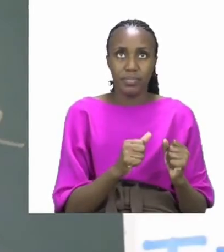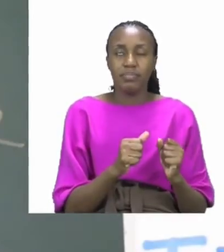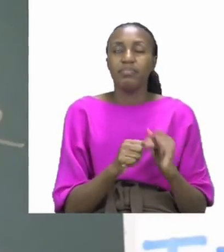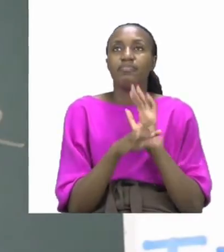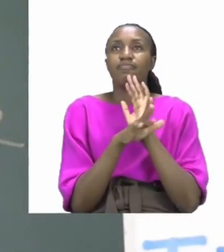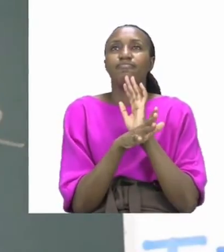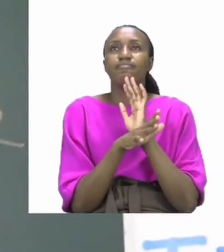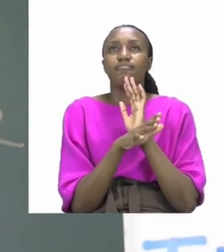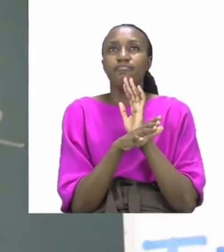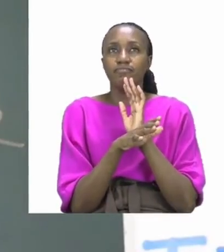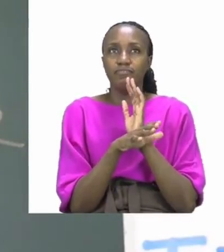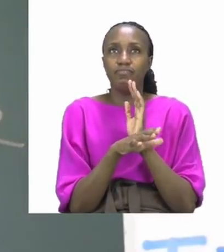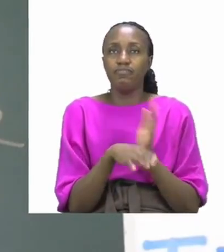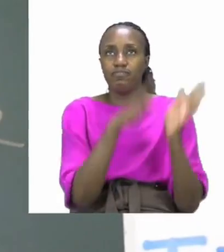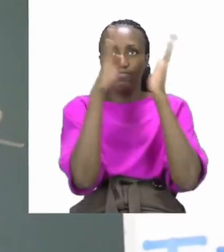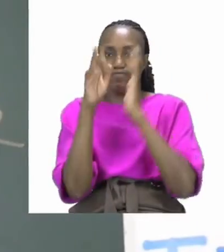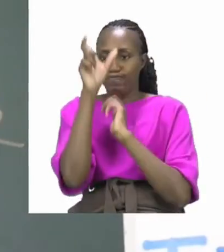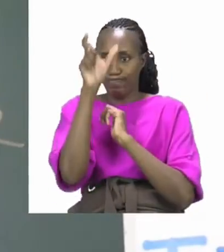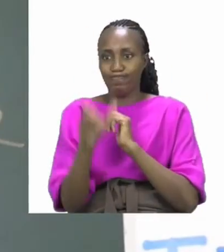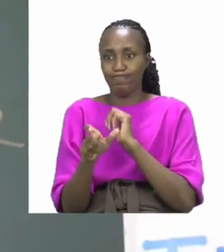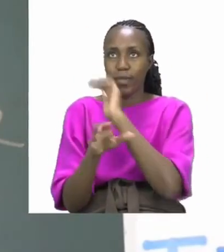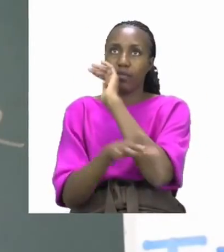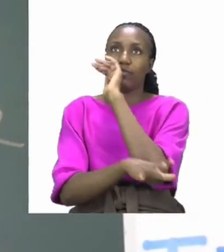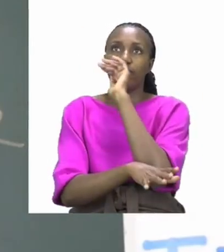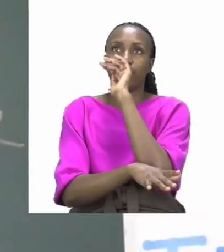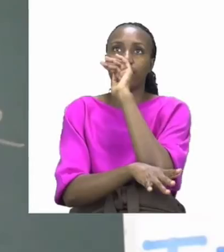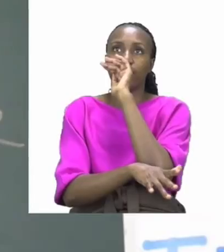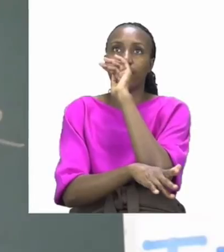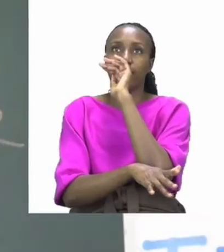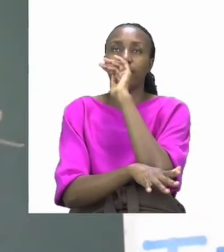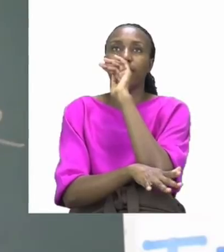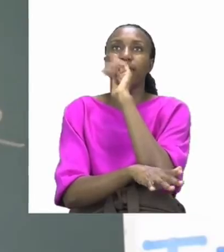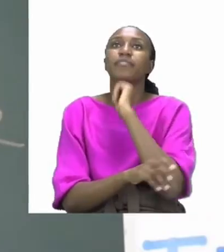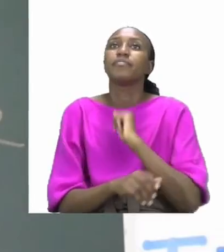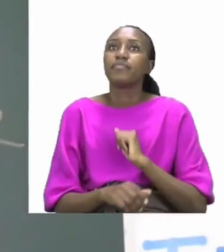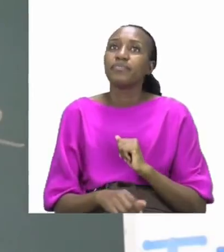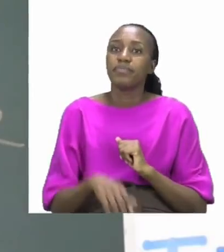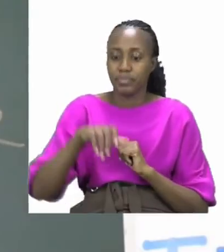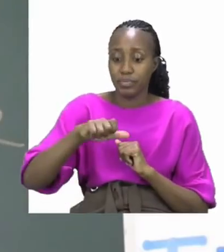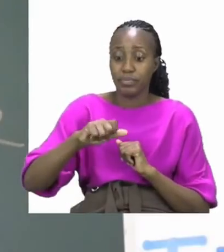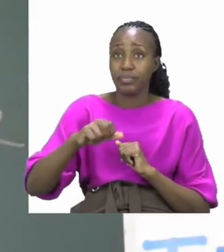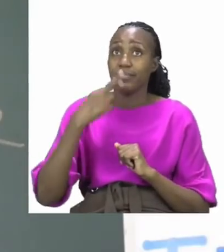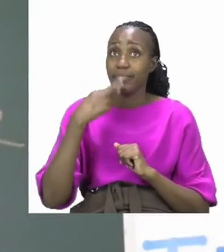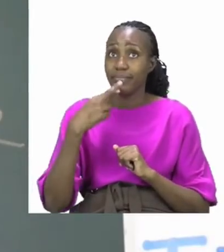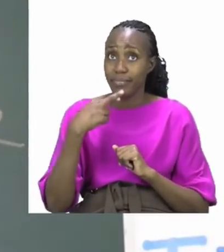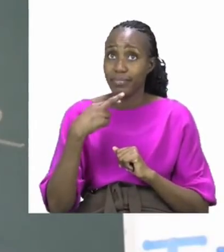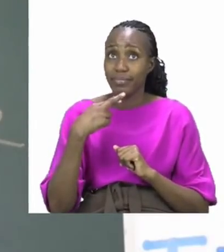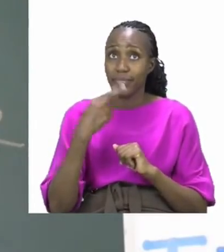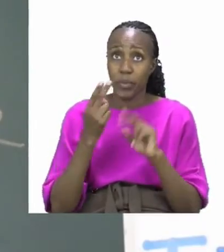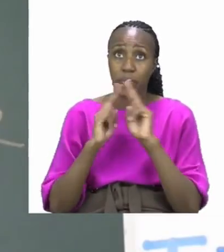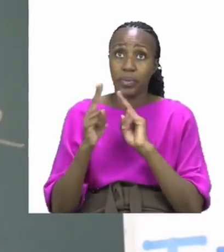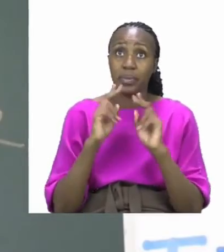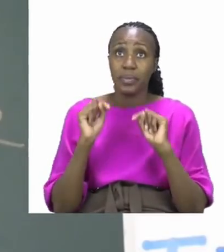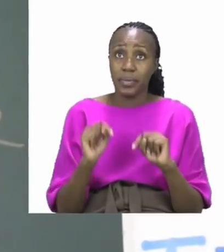fruits. Then the next pictures you're going to cut out are for the tomato, the one that we discussed